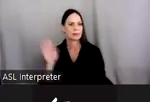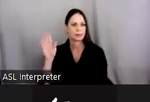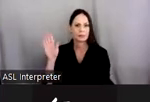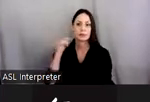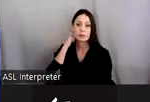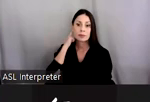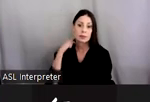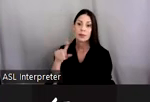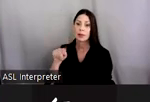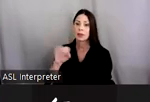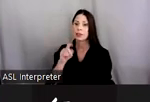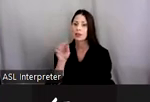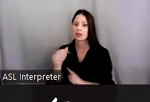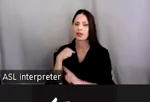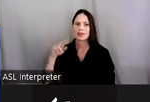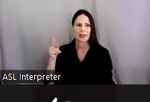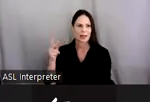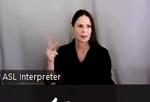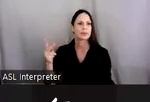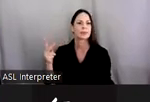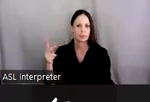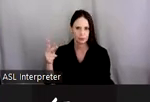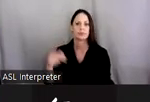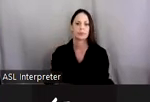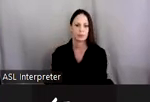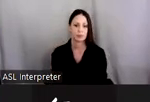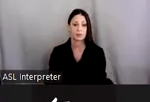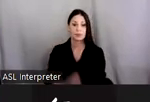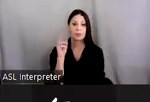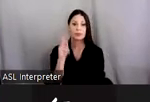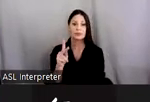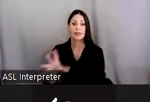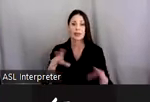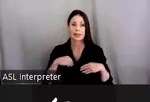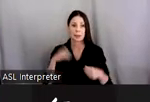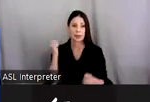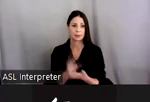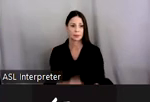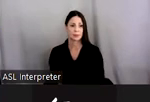Tasha Conquer, I second that motion. So moved. Okay, accepted.